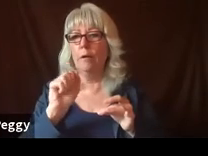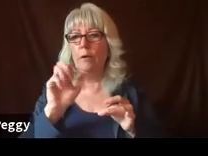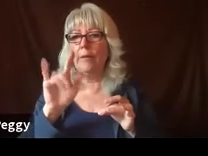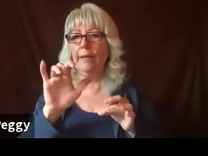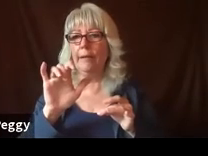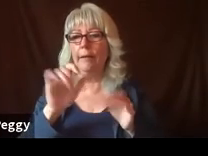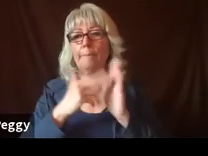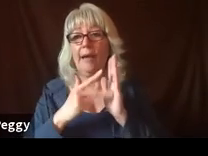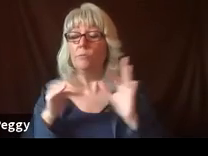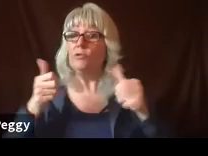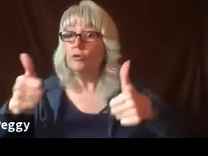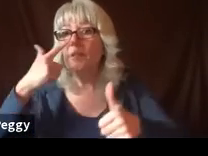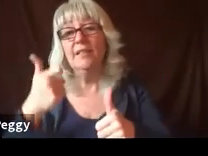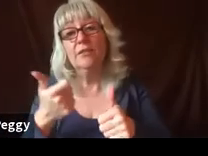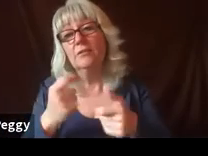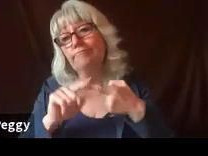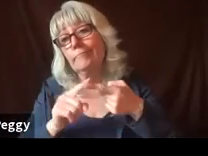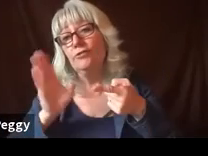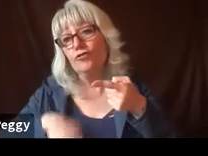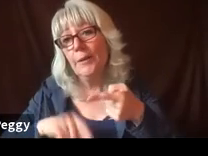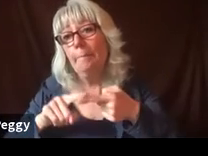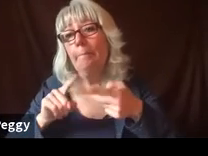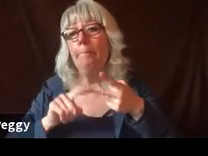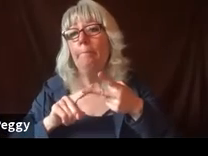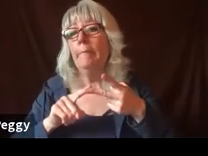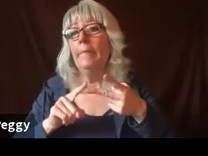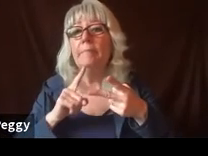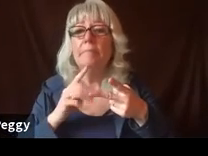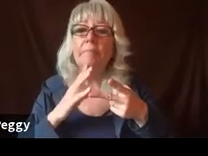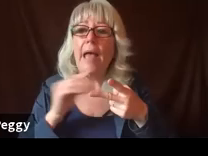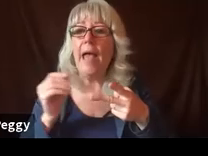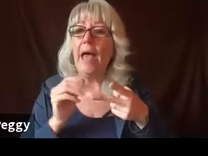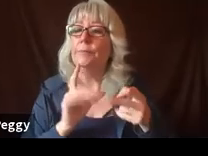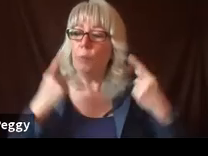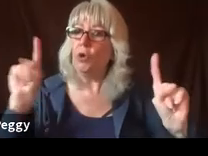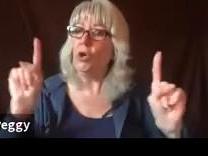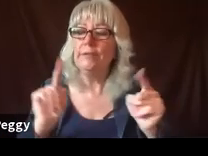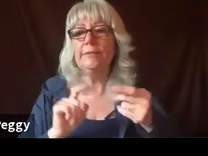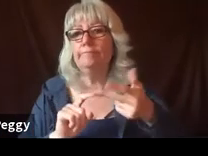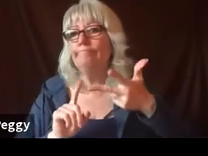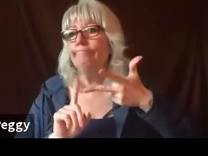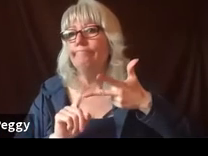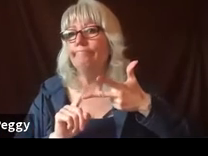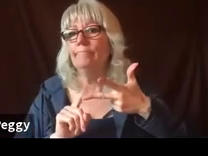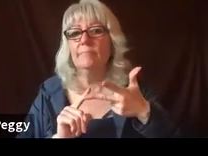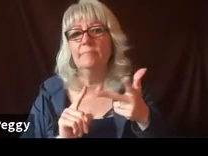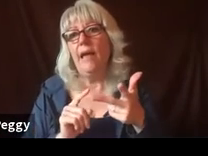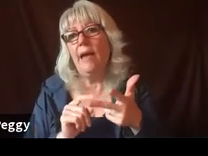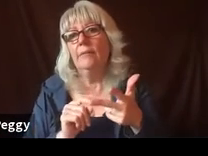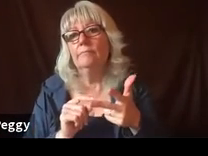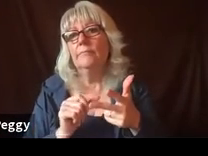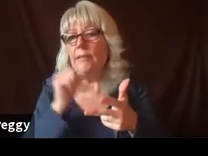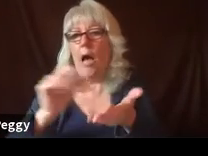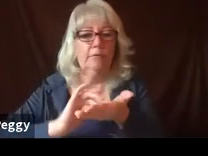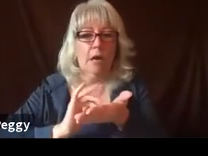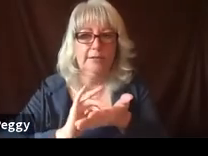pretty non-toxic, okay? So we have the binder, and each one of the paints has some sort of solvent. For us,